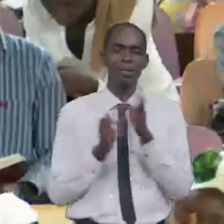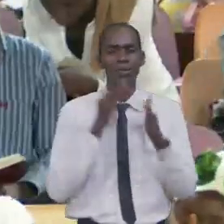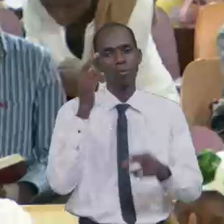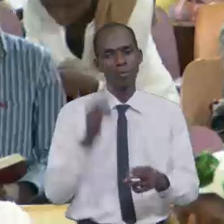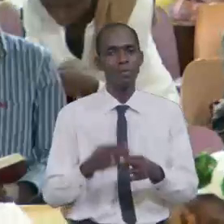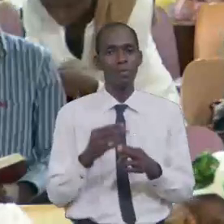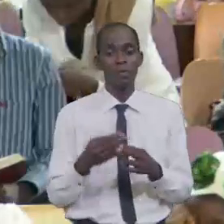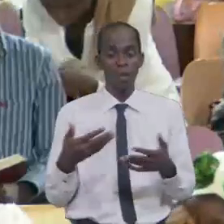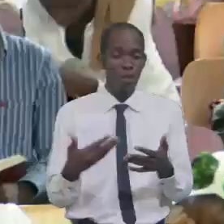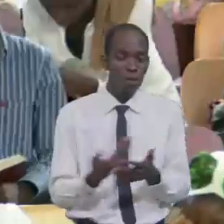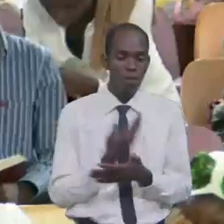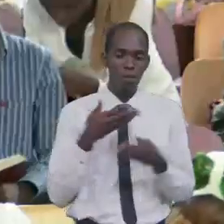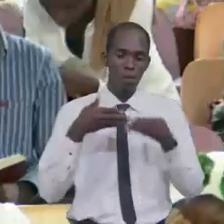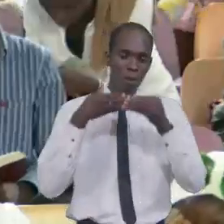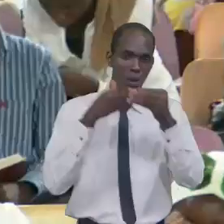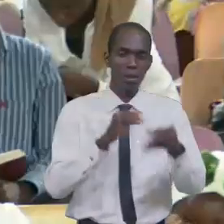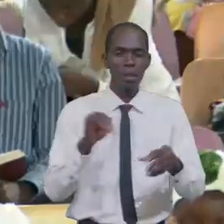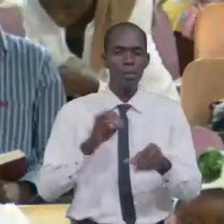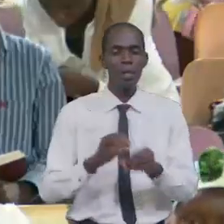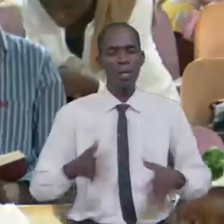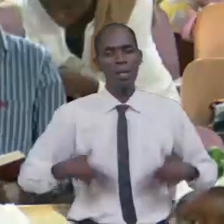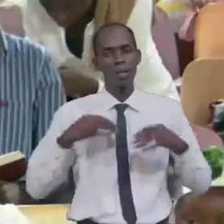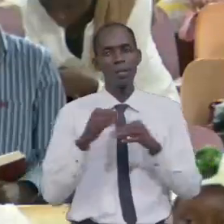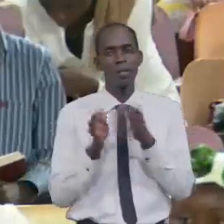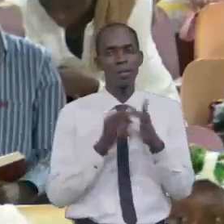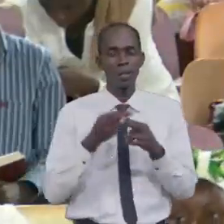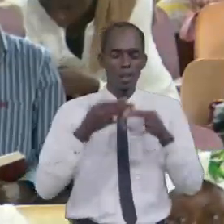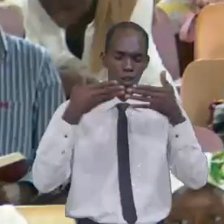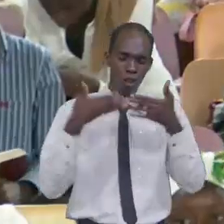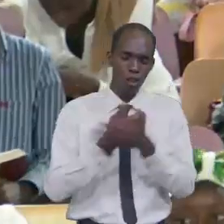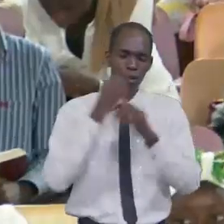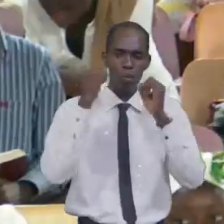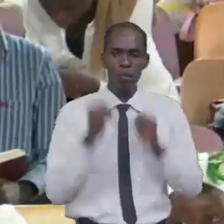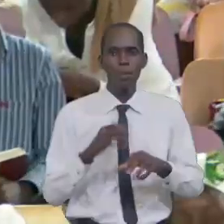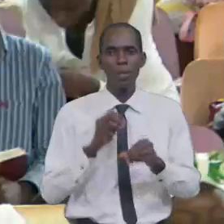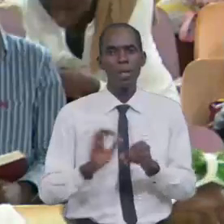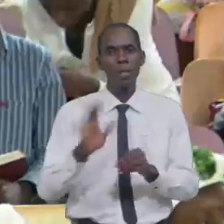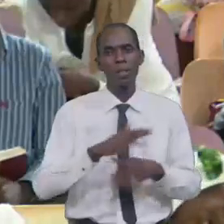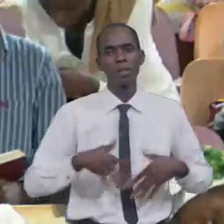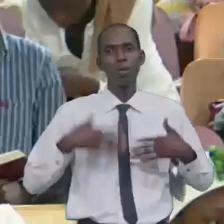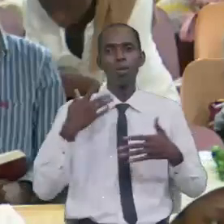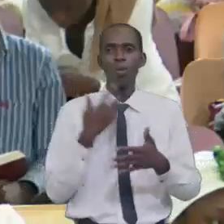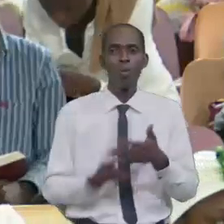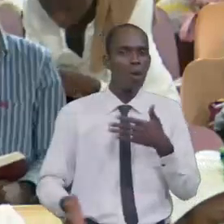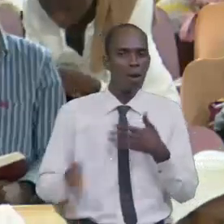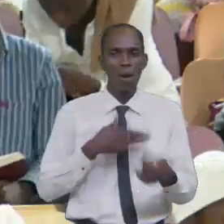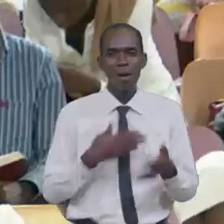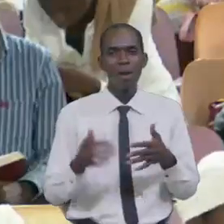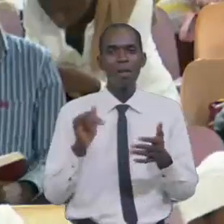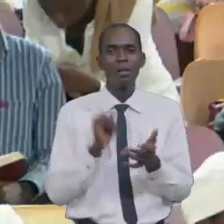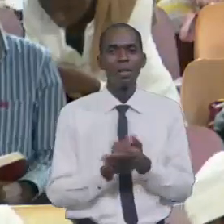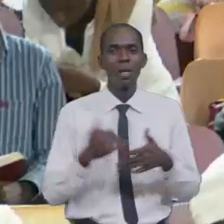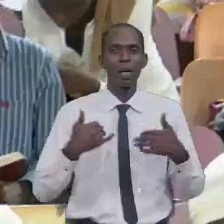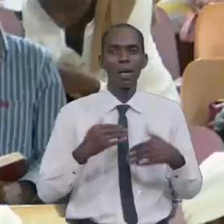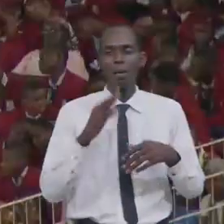New direction in your life. New power in your life. Whatever has become a